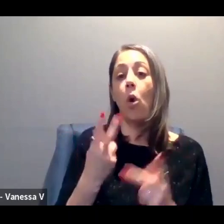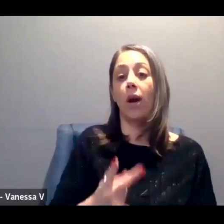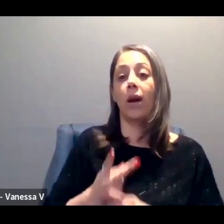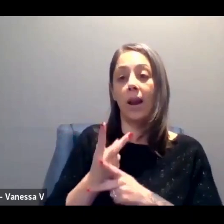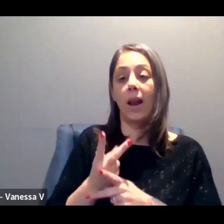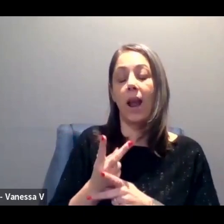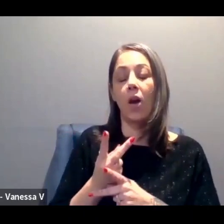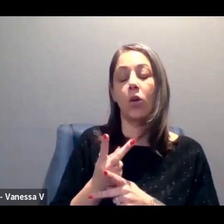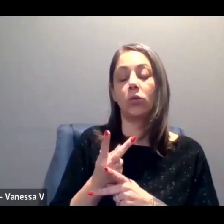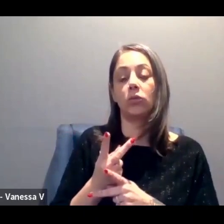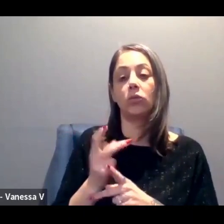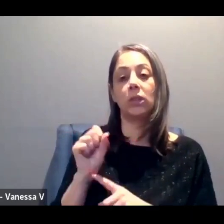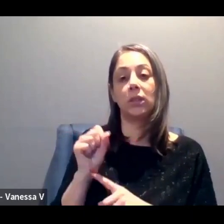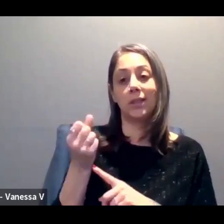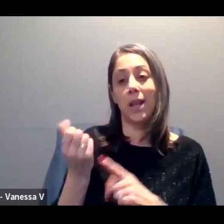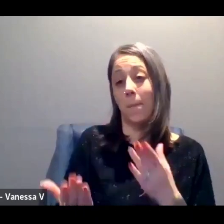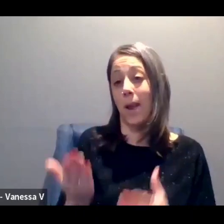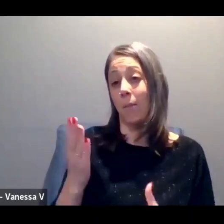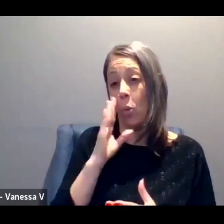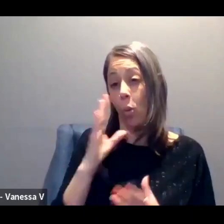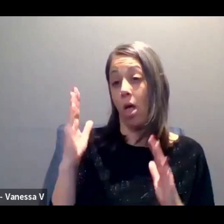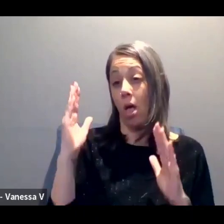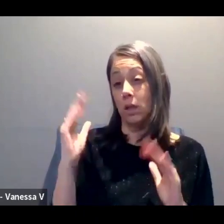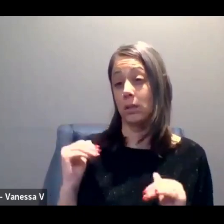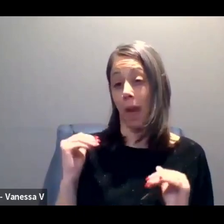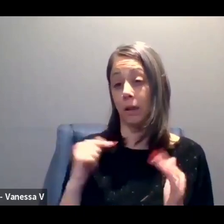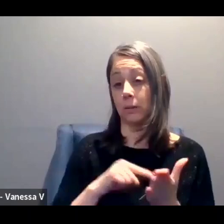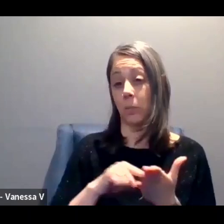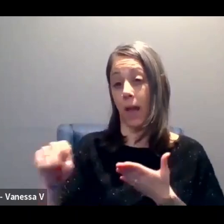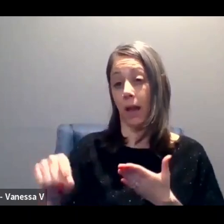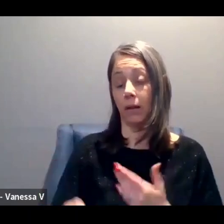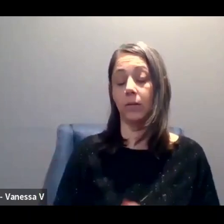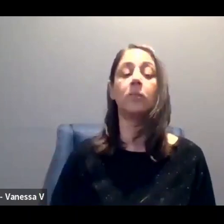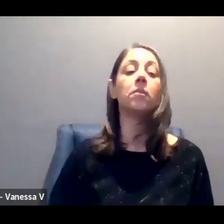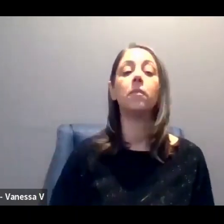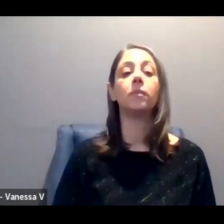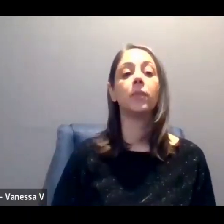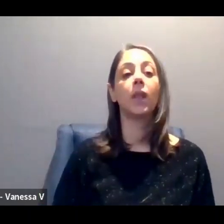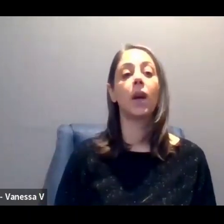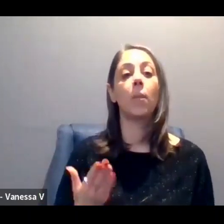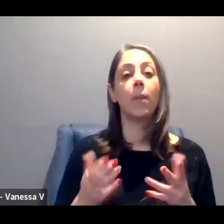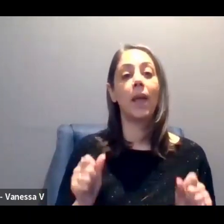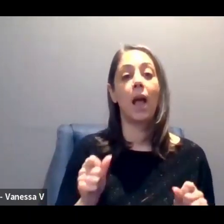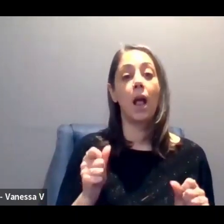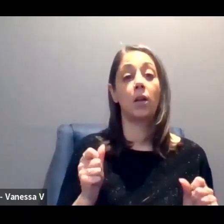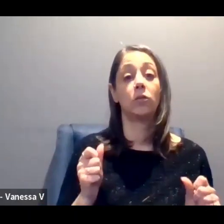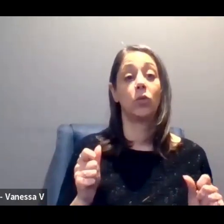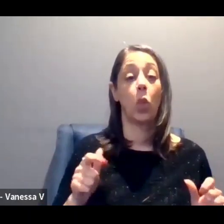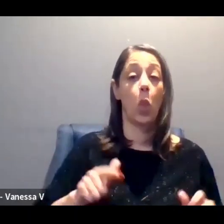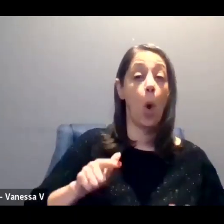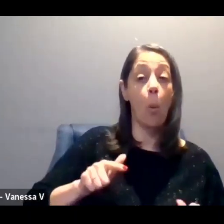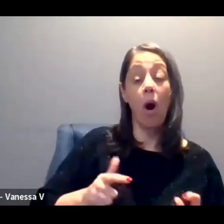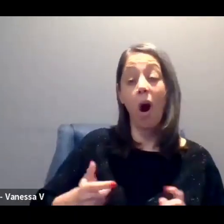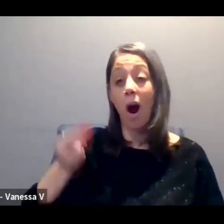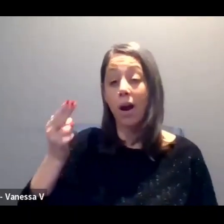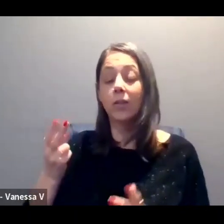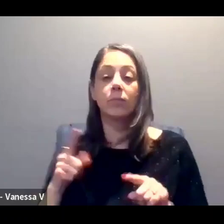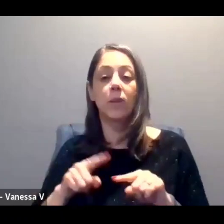settings, that's what they might expect to pay. Could be much lower, could be higher. Next